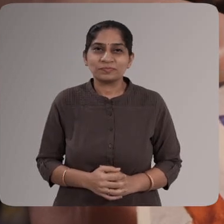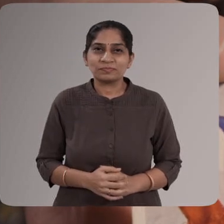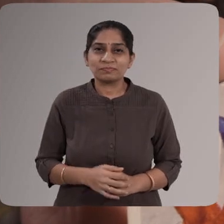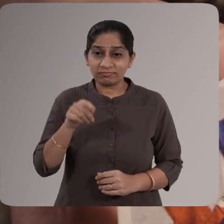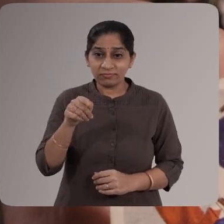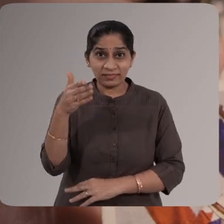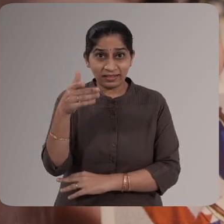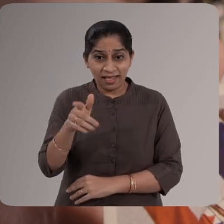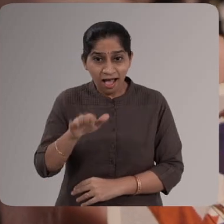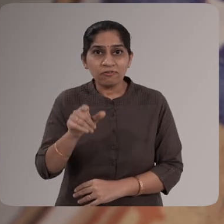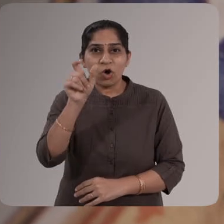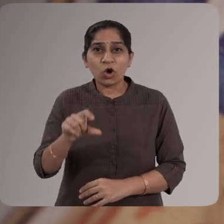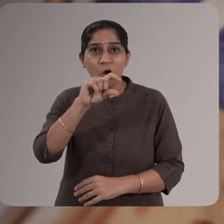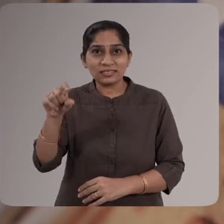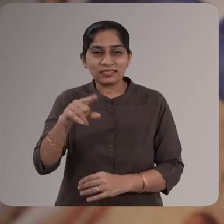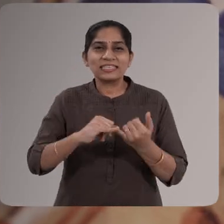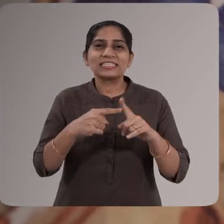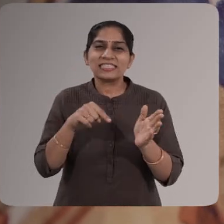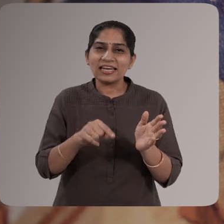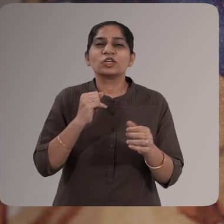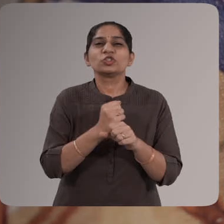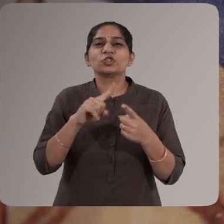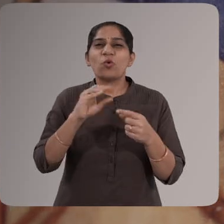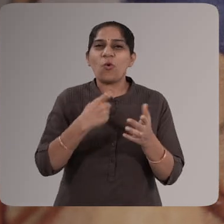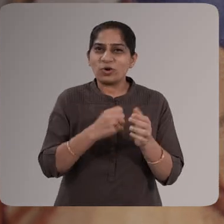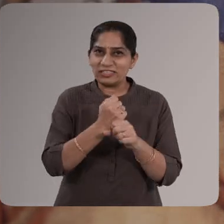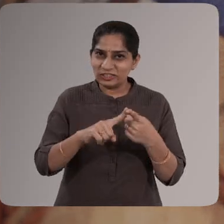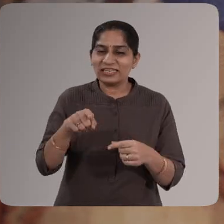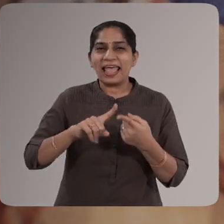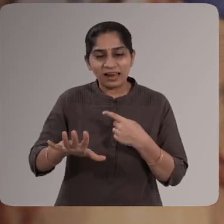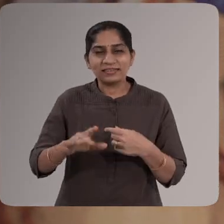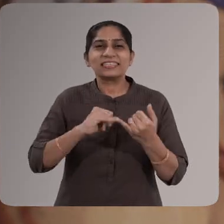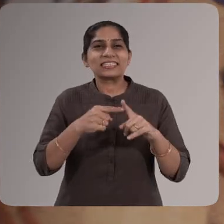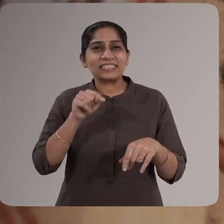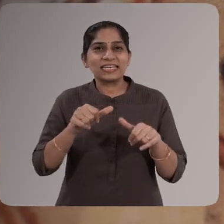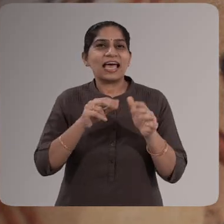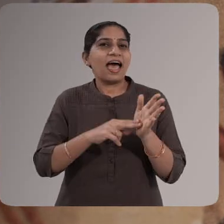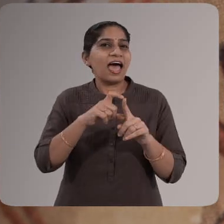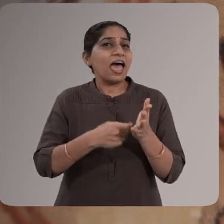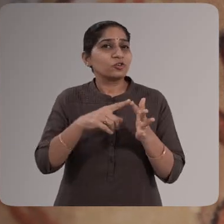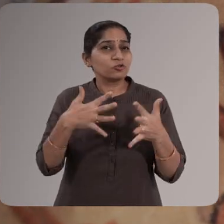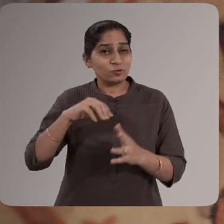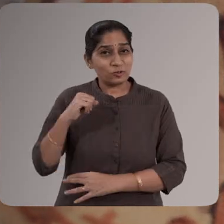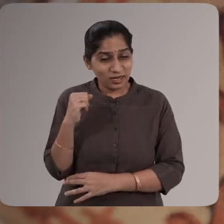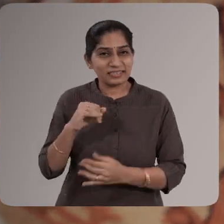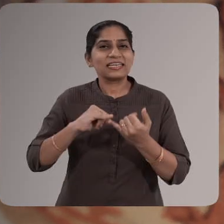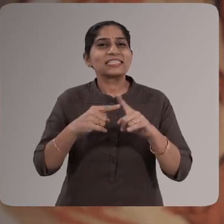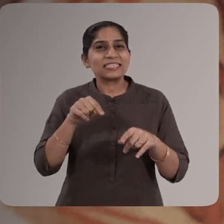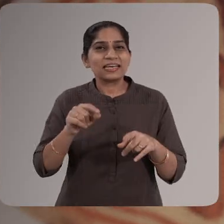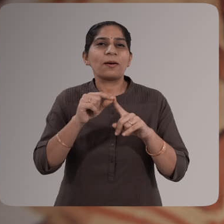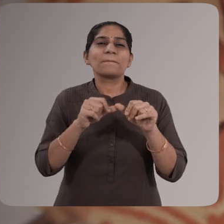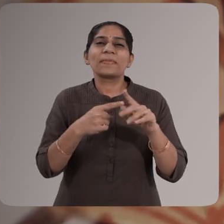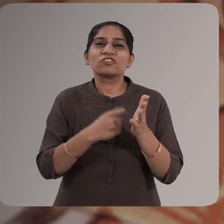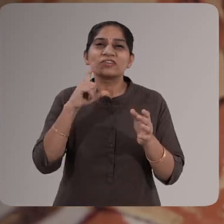corner. This features the crosses of St George for England, St Andrew for Scotland, and St Patrick for